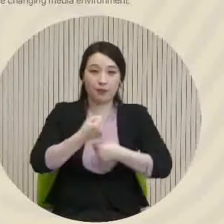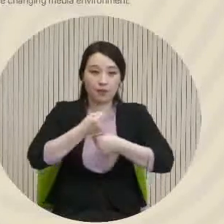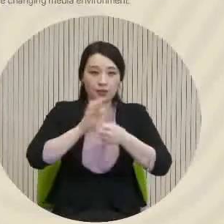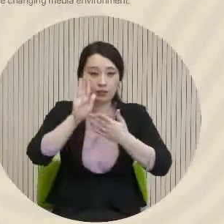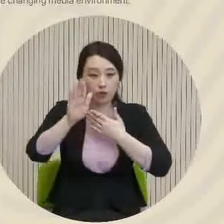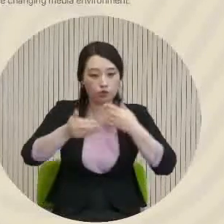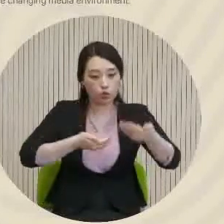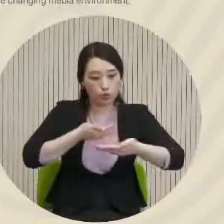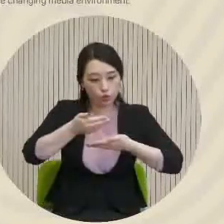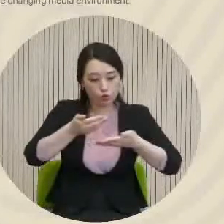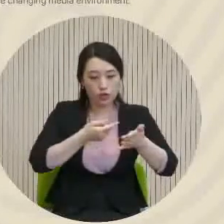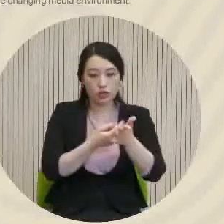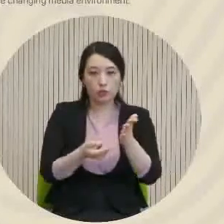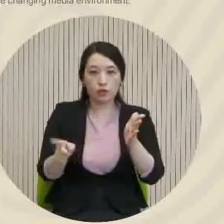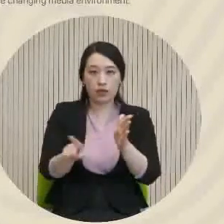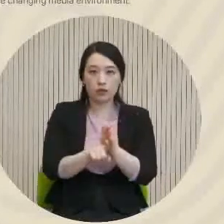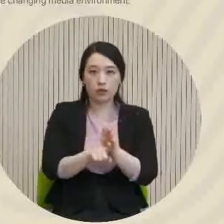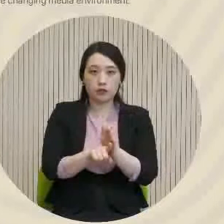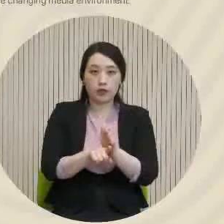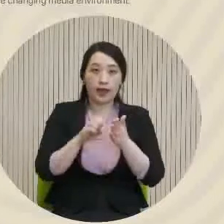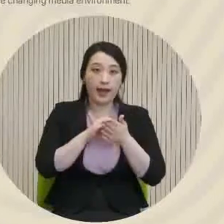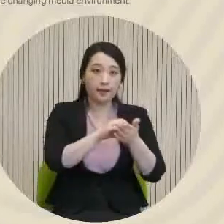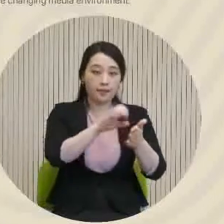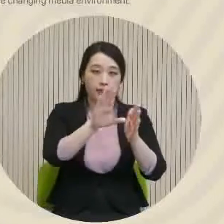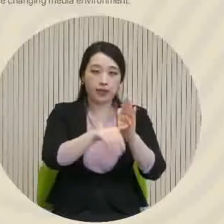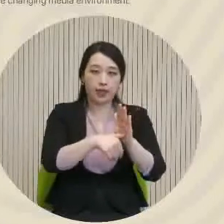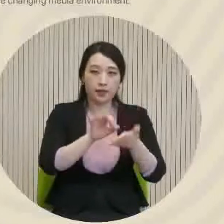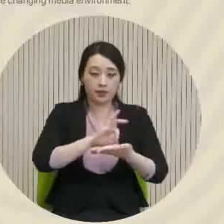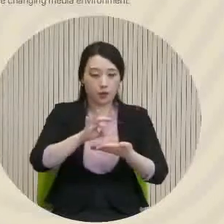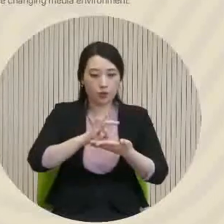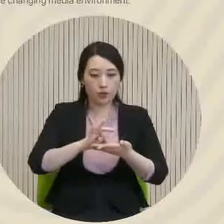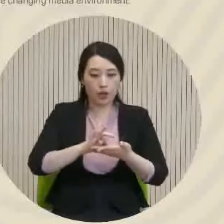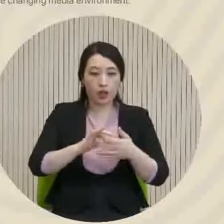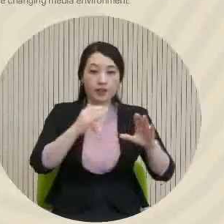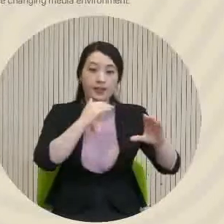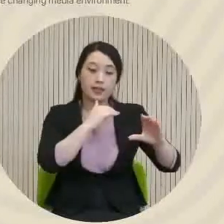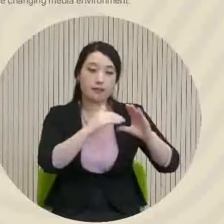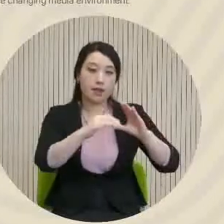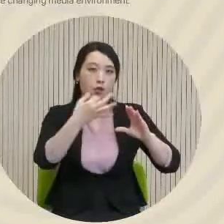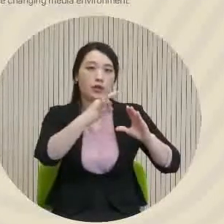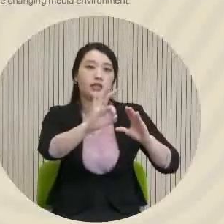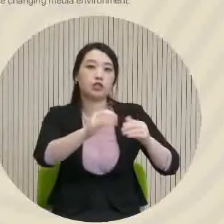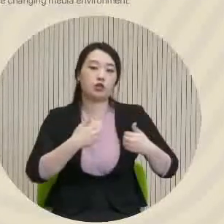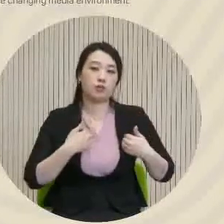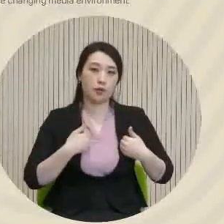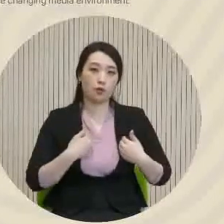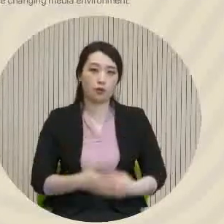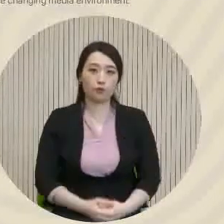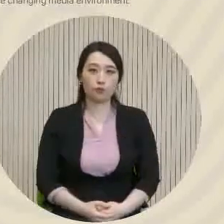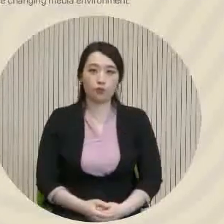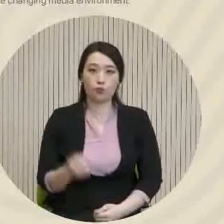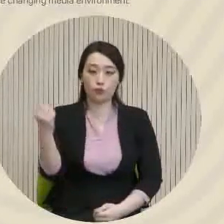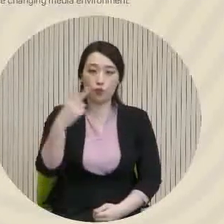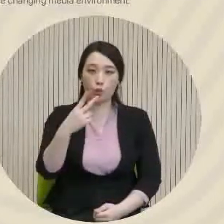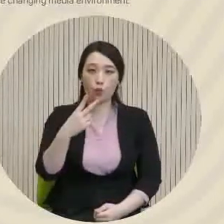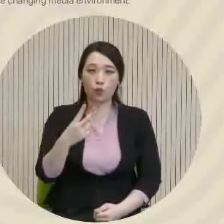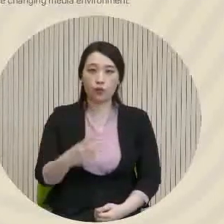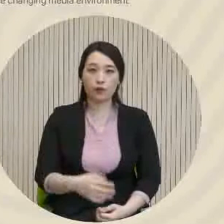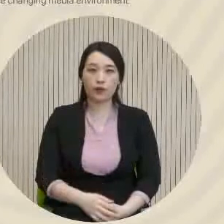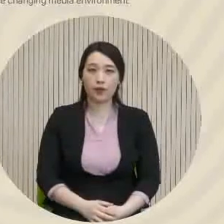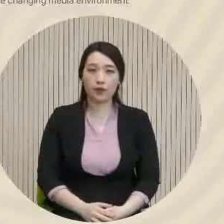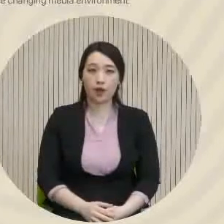and passwords. And also in order to share their outcomes on the podcast, they have to have the email authentications.